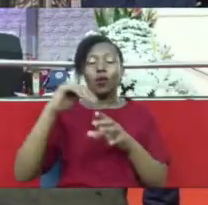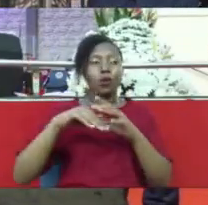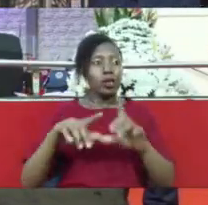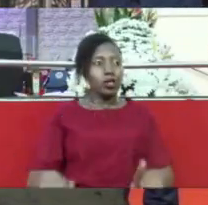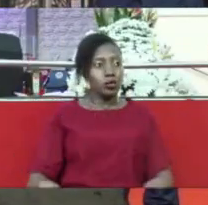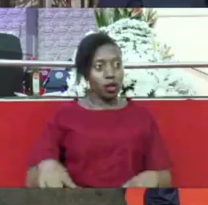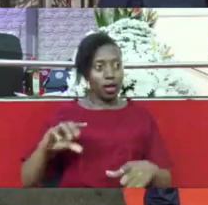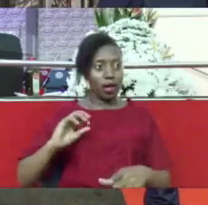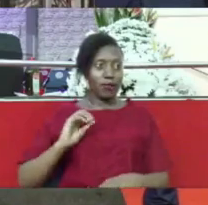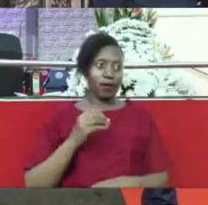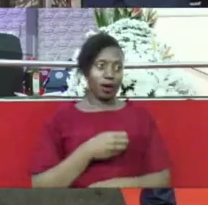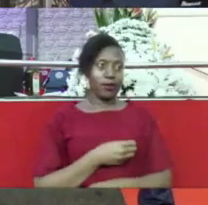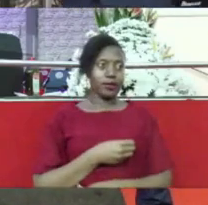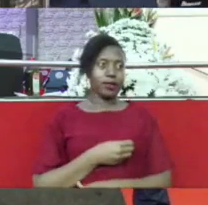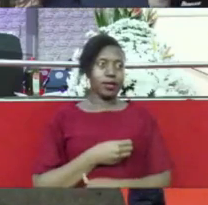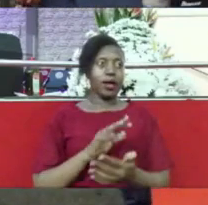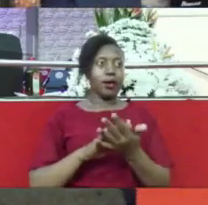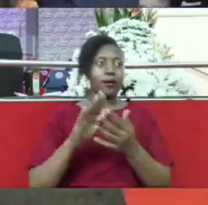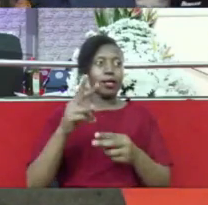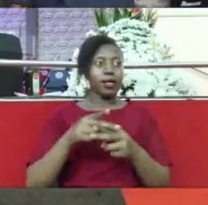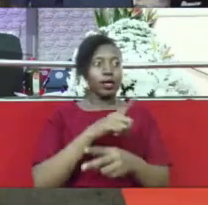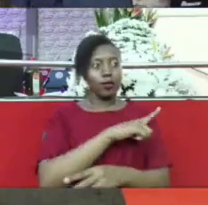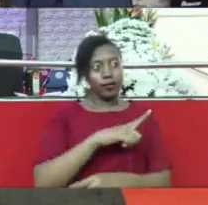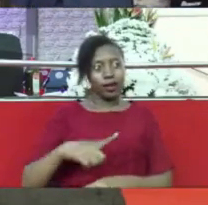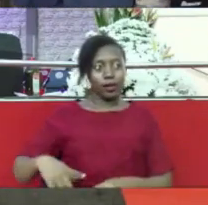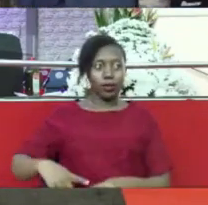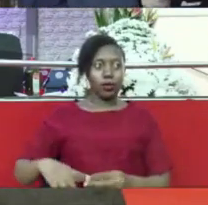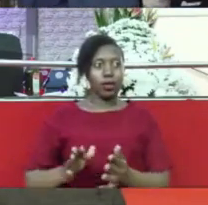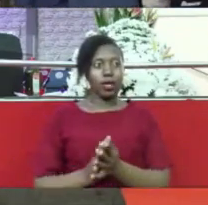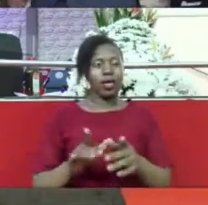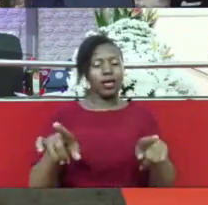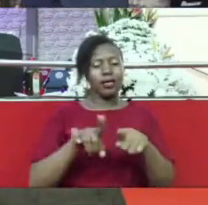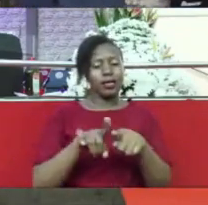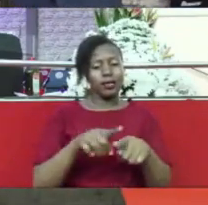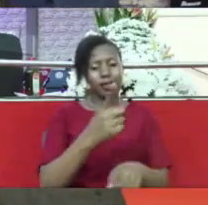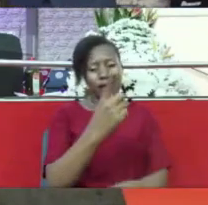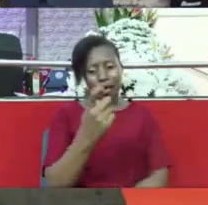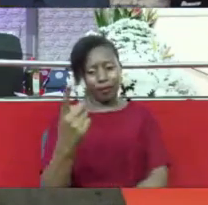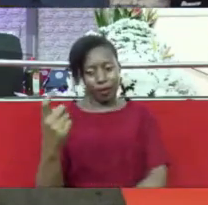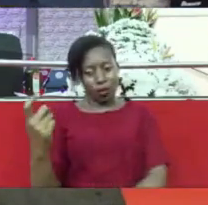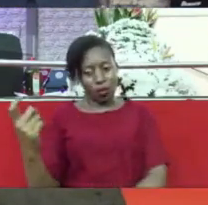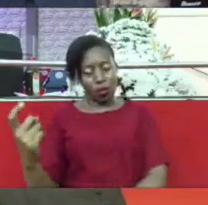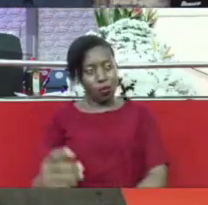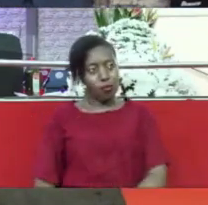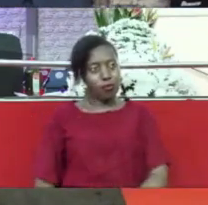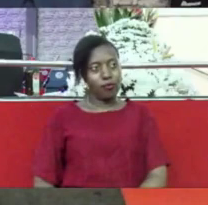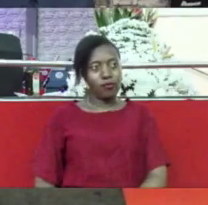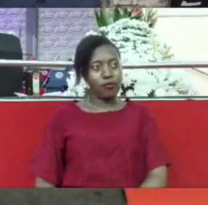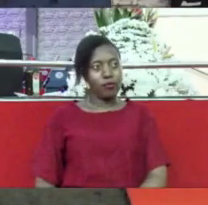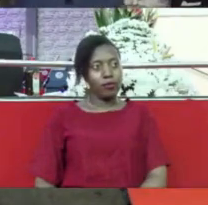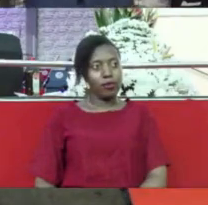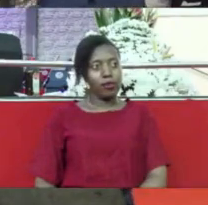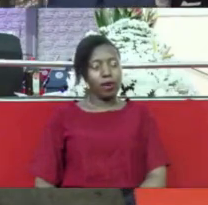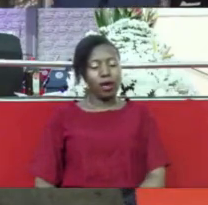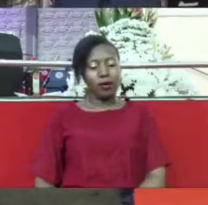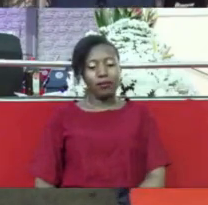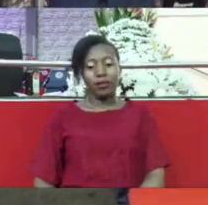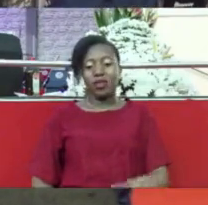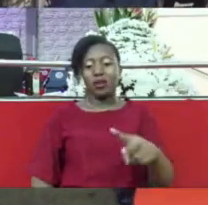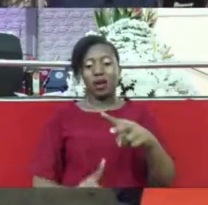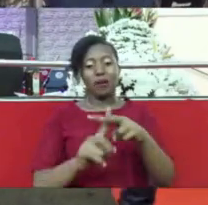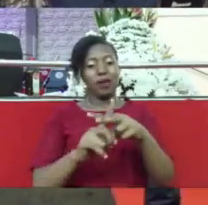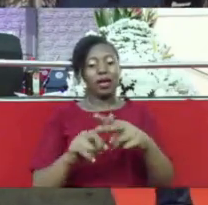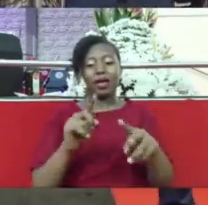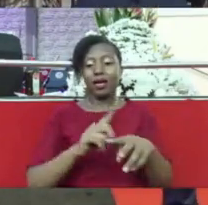yetu. Praise the name of the Lord. Amen. Just like that worm. Kama yule mdudu. It doesn't come out when the sun is